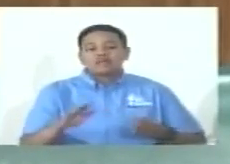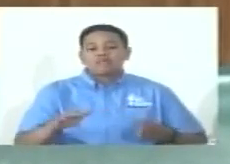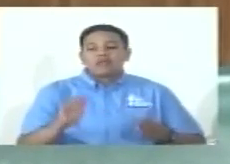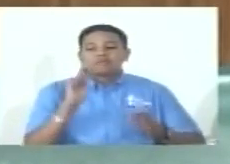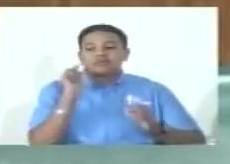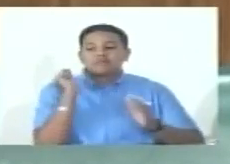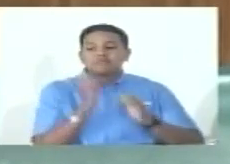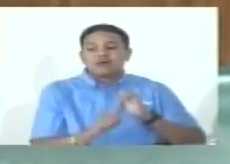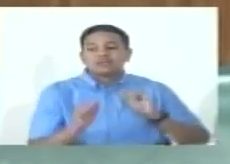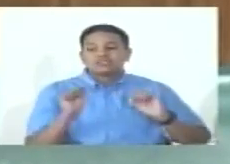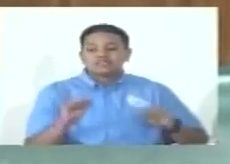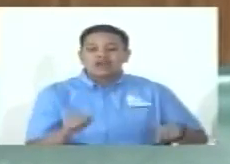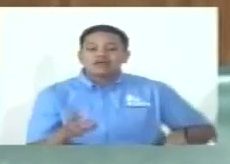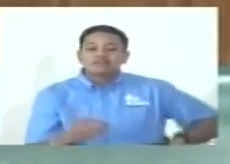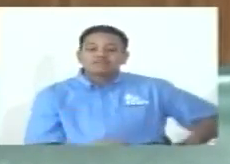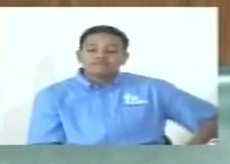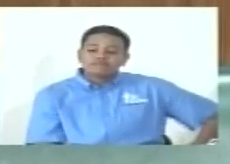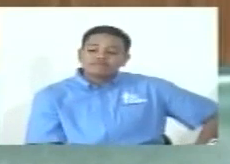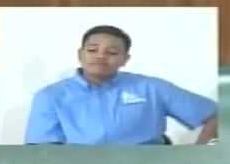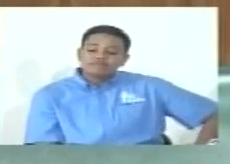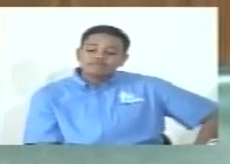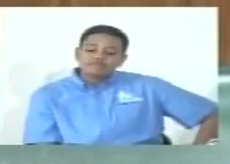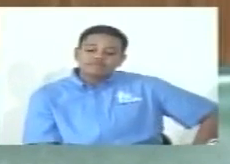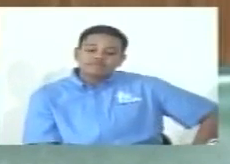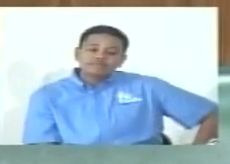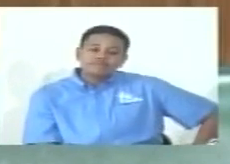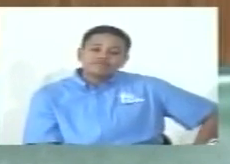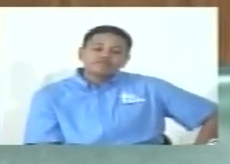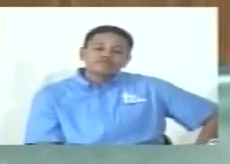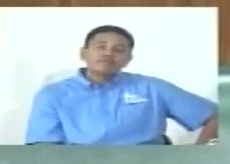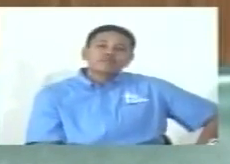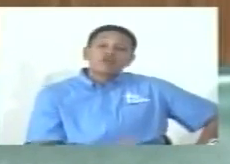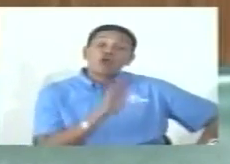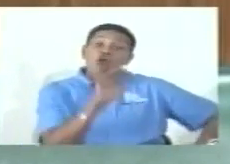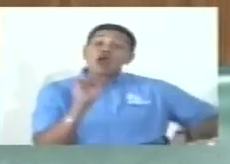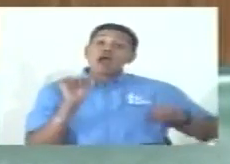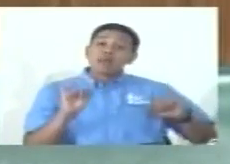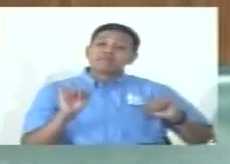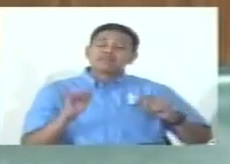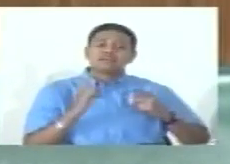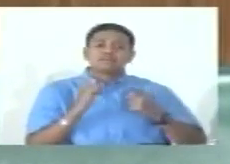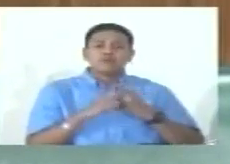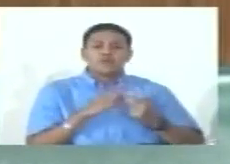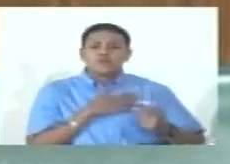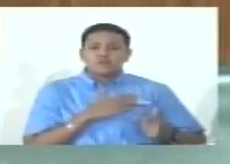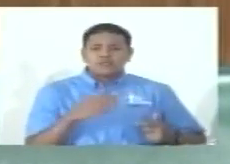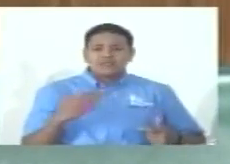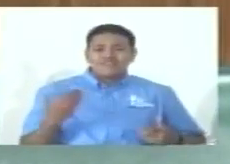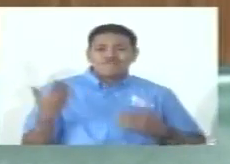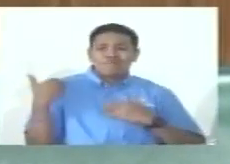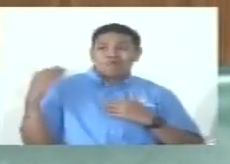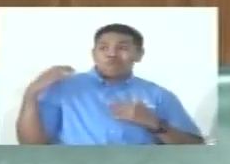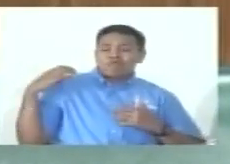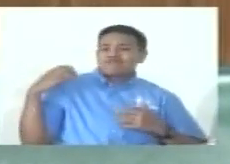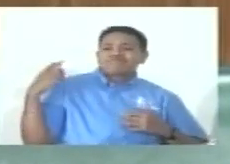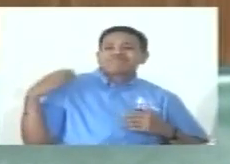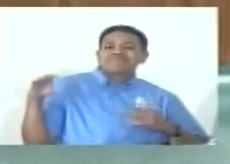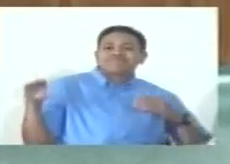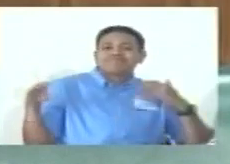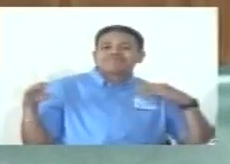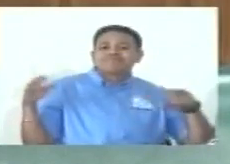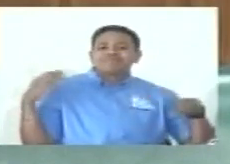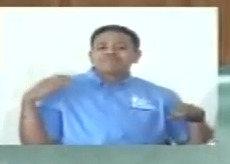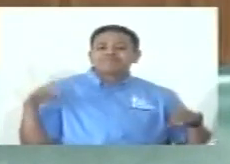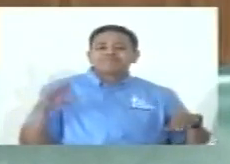it. So, her ability and willingness to delegate. Senator Gill,